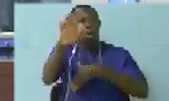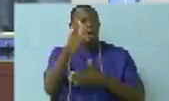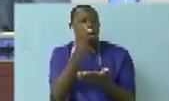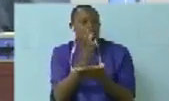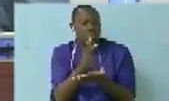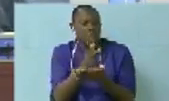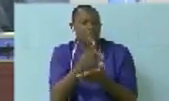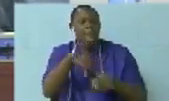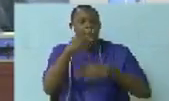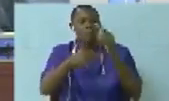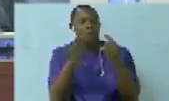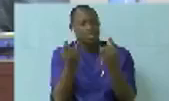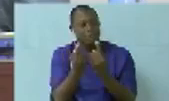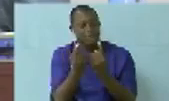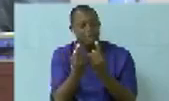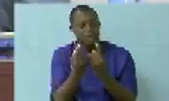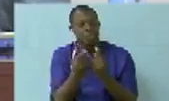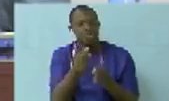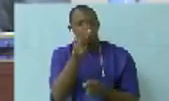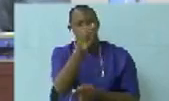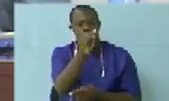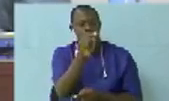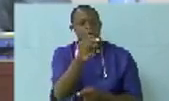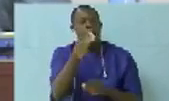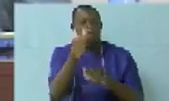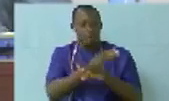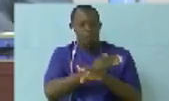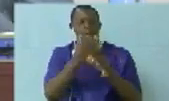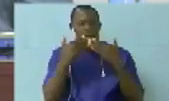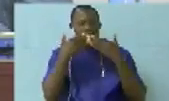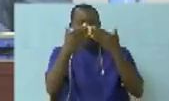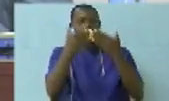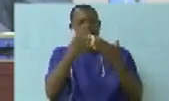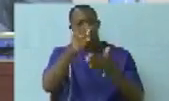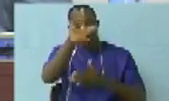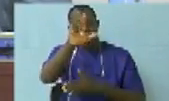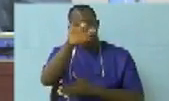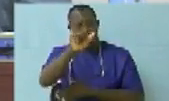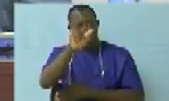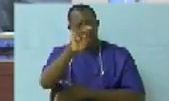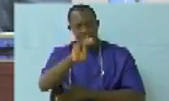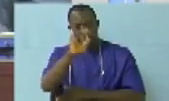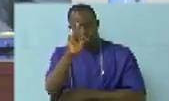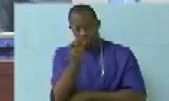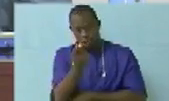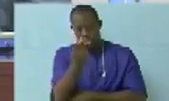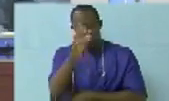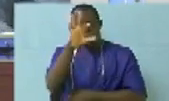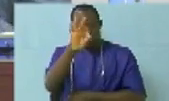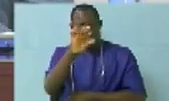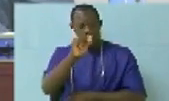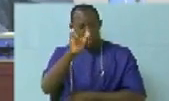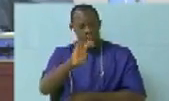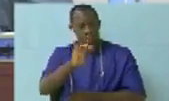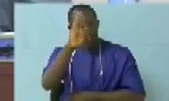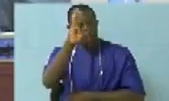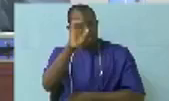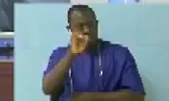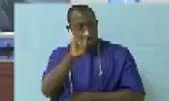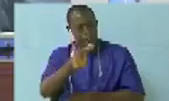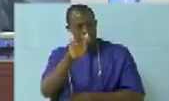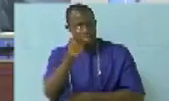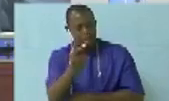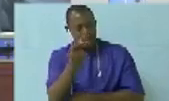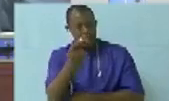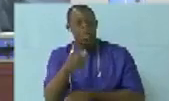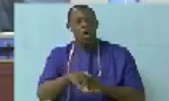that you had informed Lantombong about this on the day of the planned